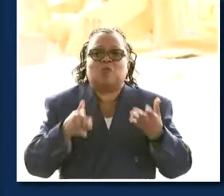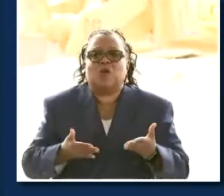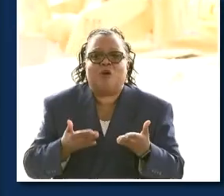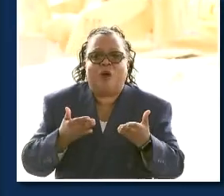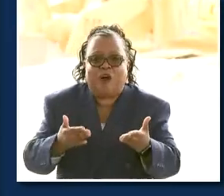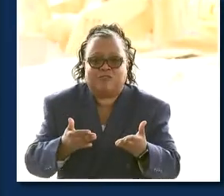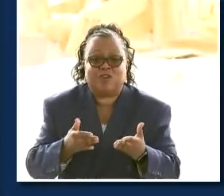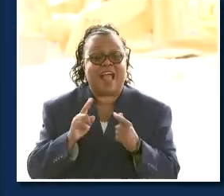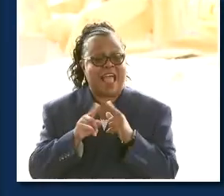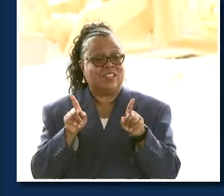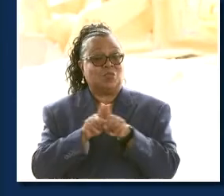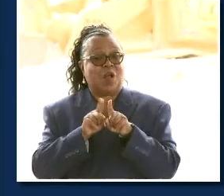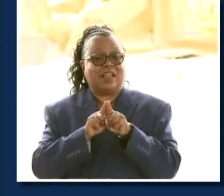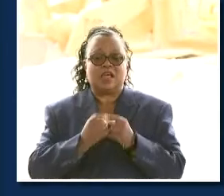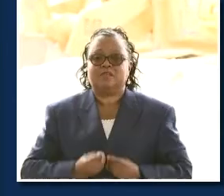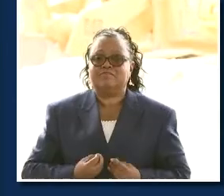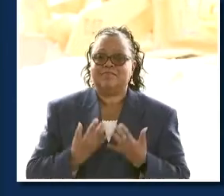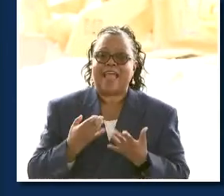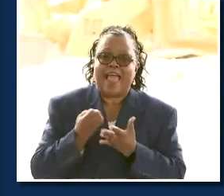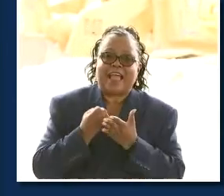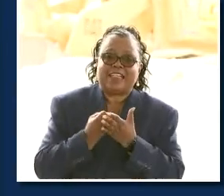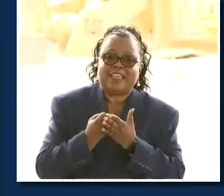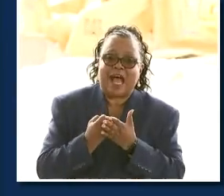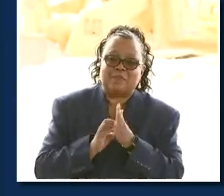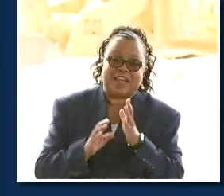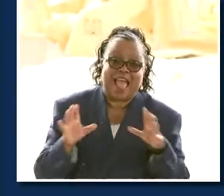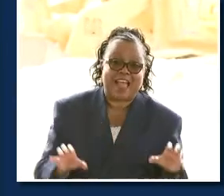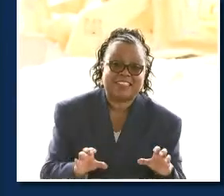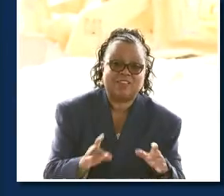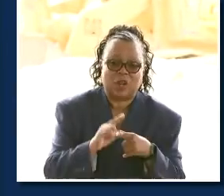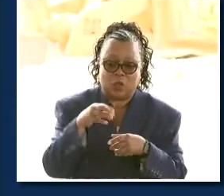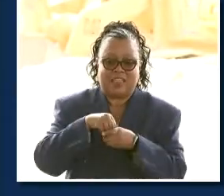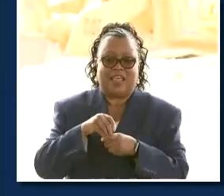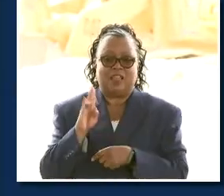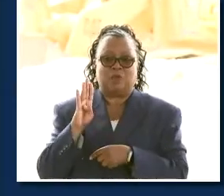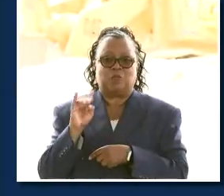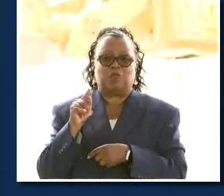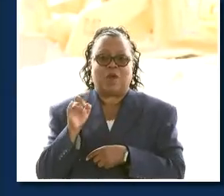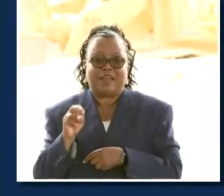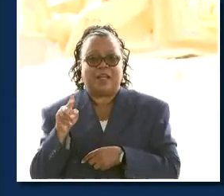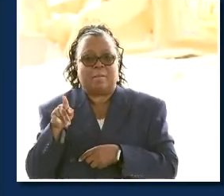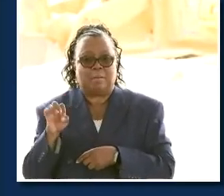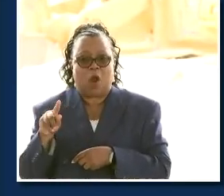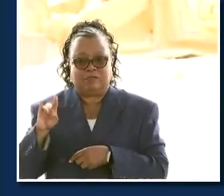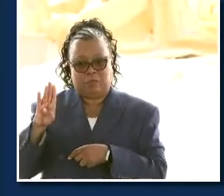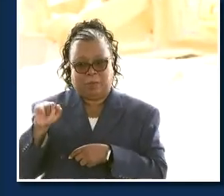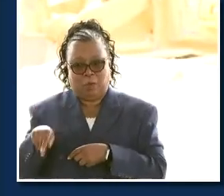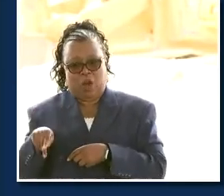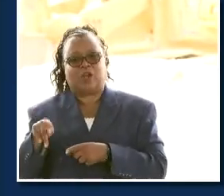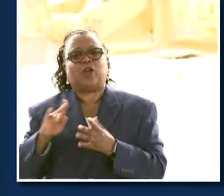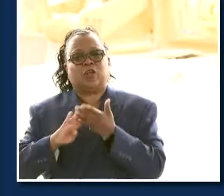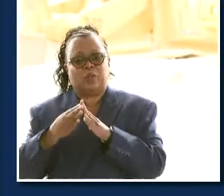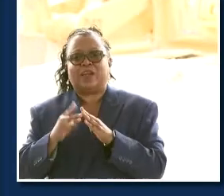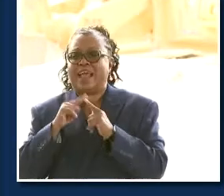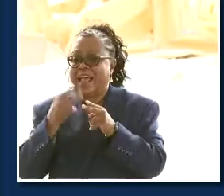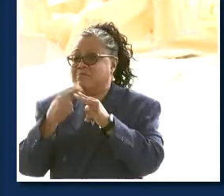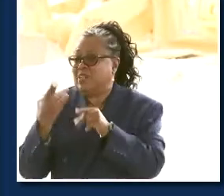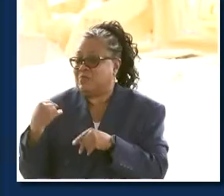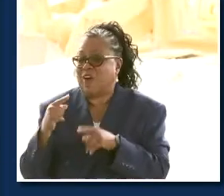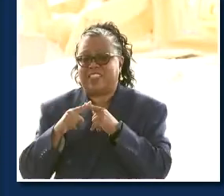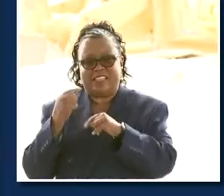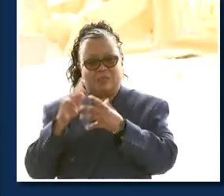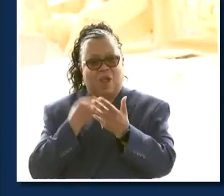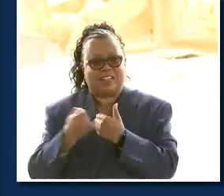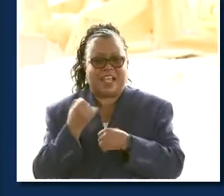offer, as well as stimulate economic activity within the Brighton Park community. And as I mentioned earlier, this project